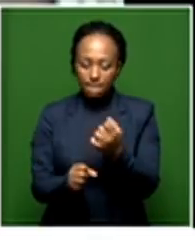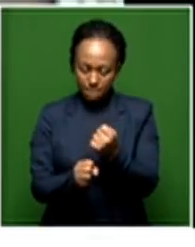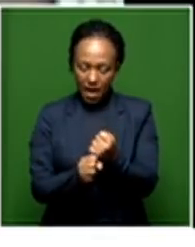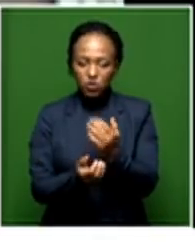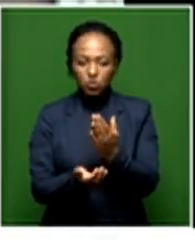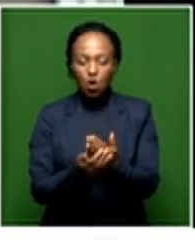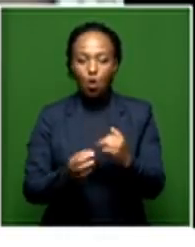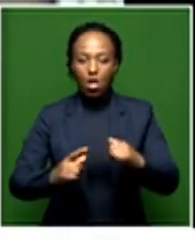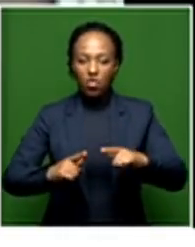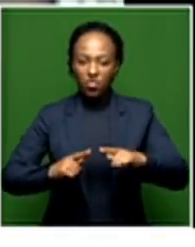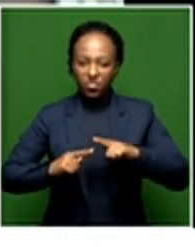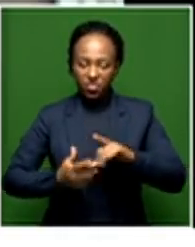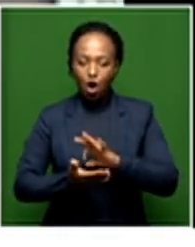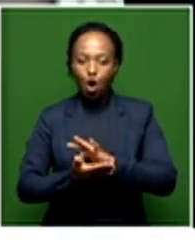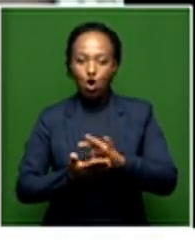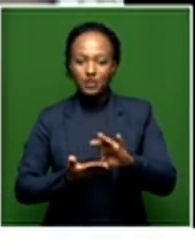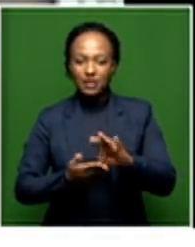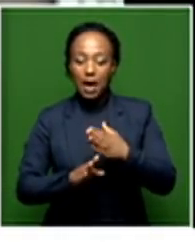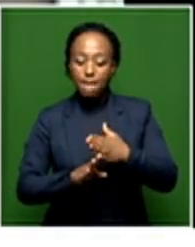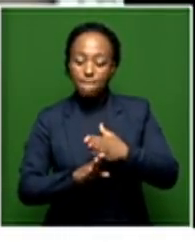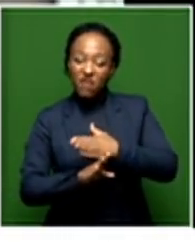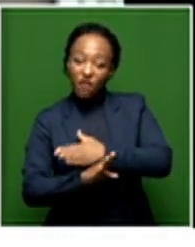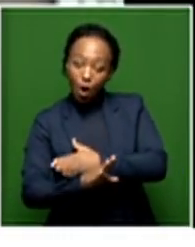anti-nuptial contract drawn and signed before the